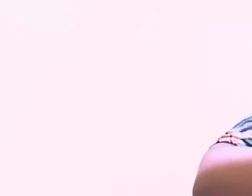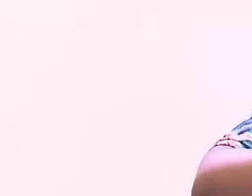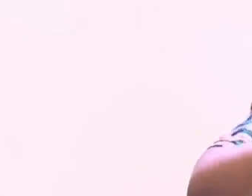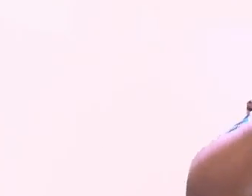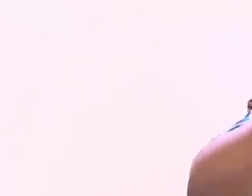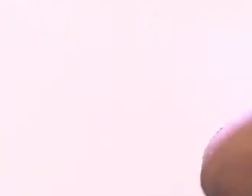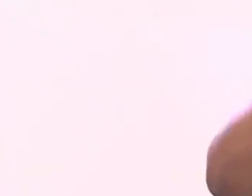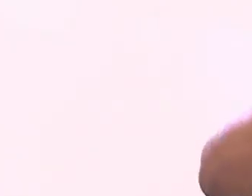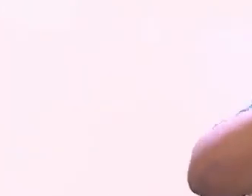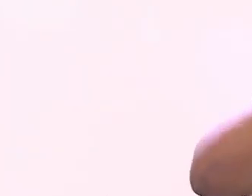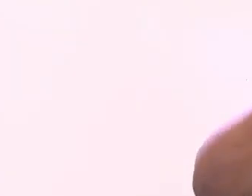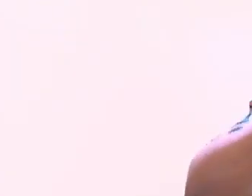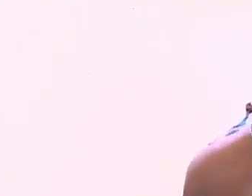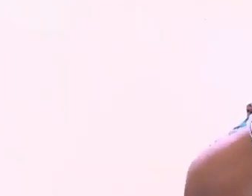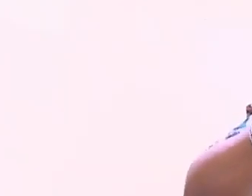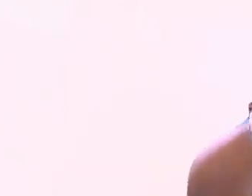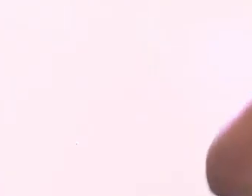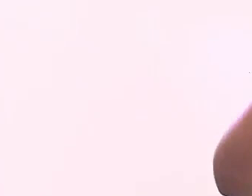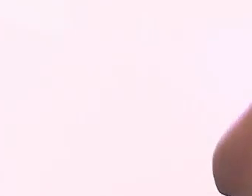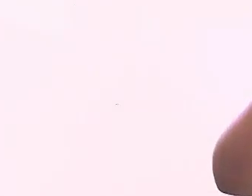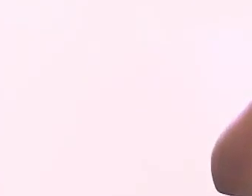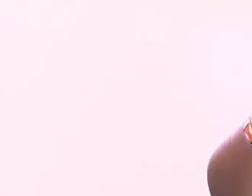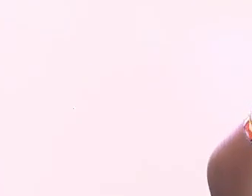example, Apple,